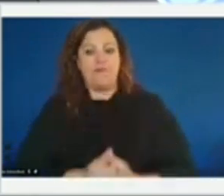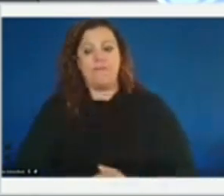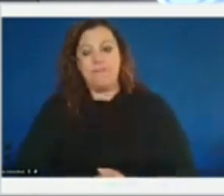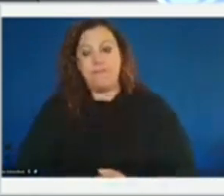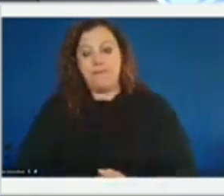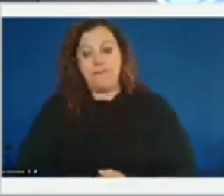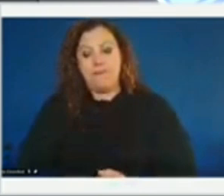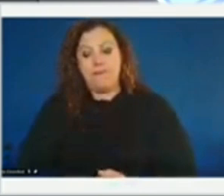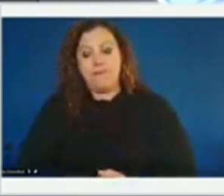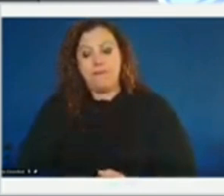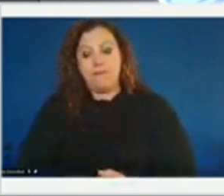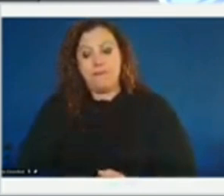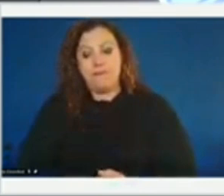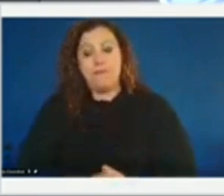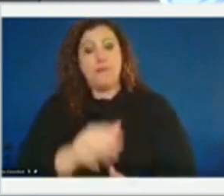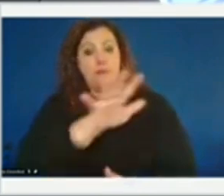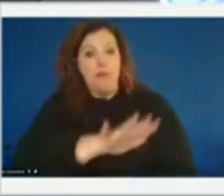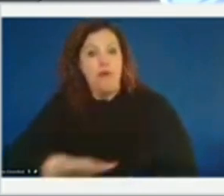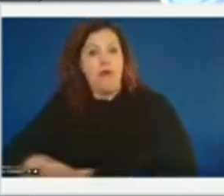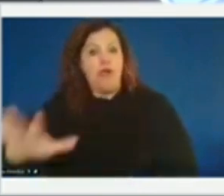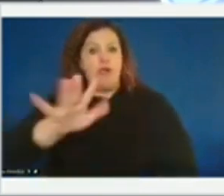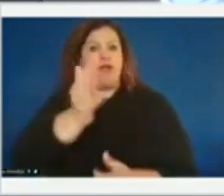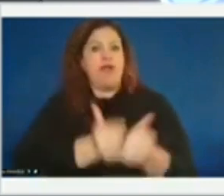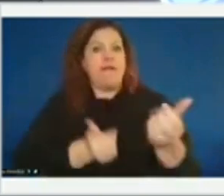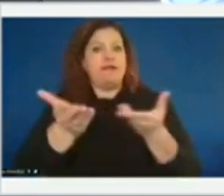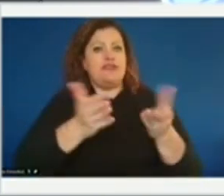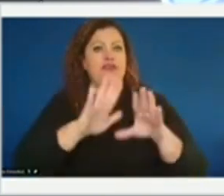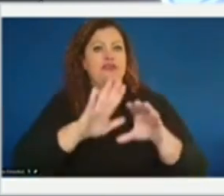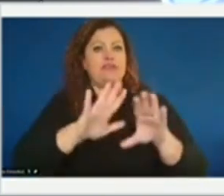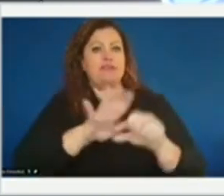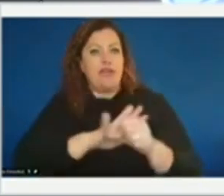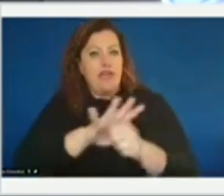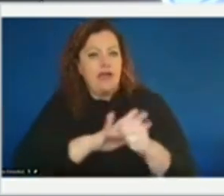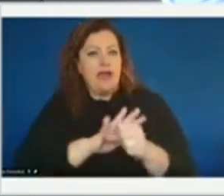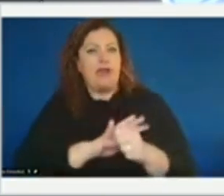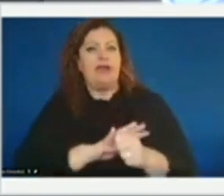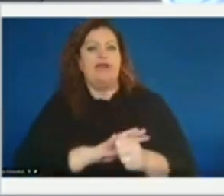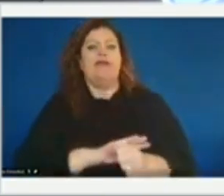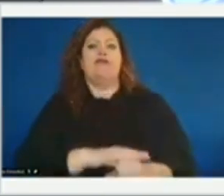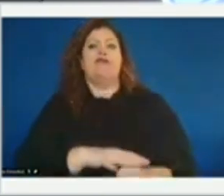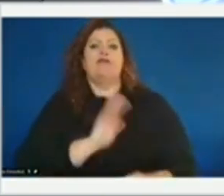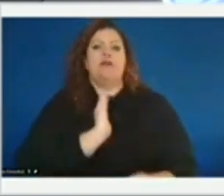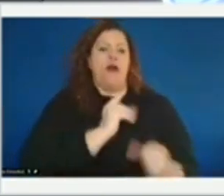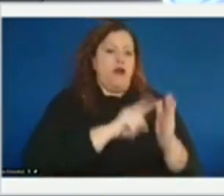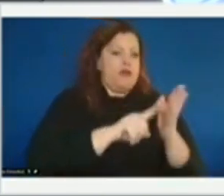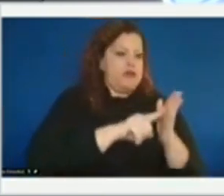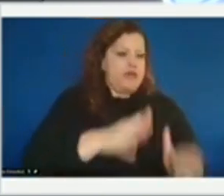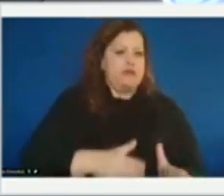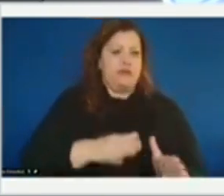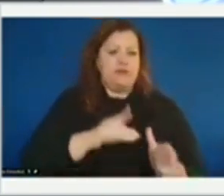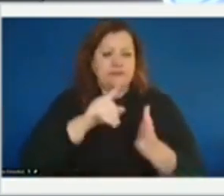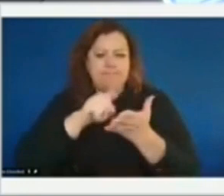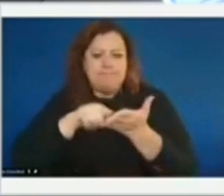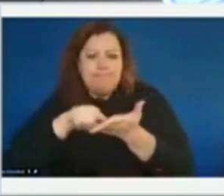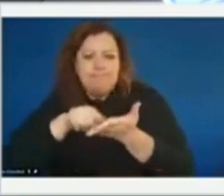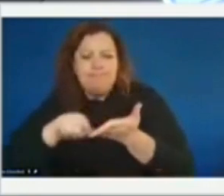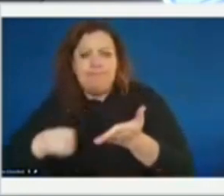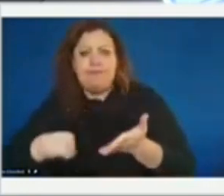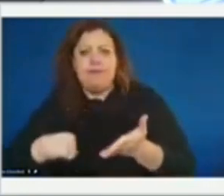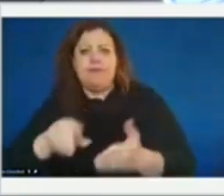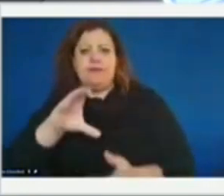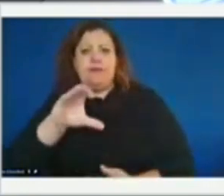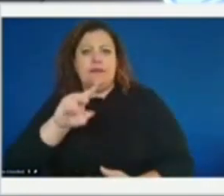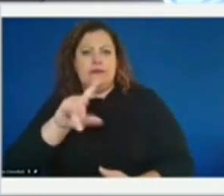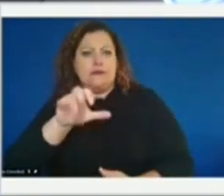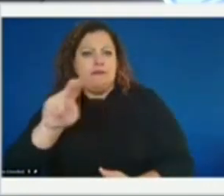every service area and square mile, our officers, our detectives, our investigators, our civilian staff continue to